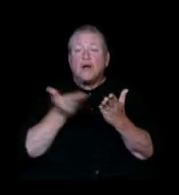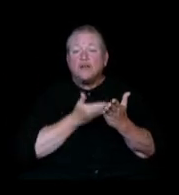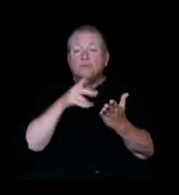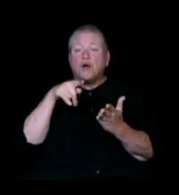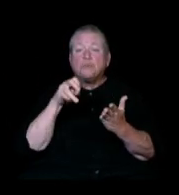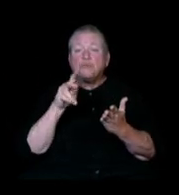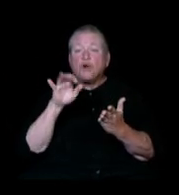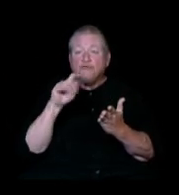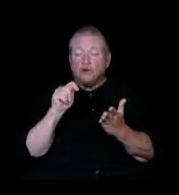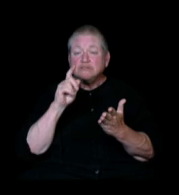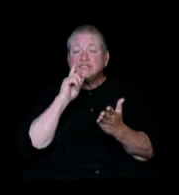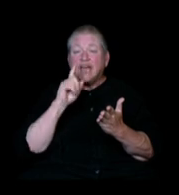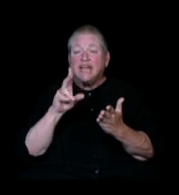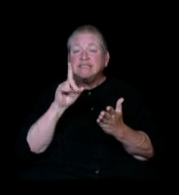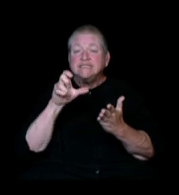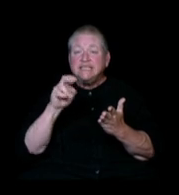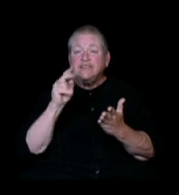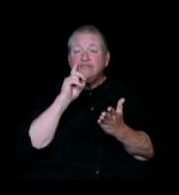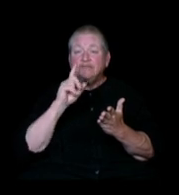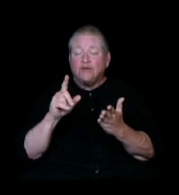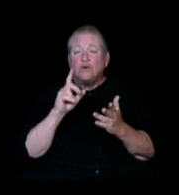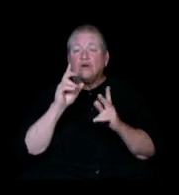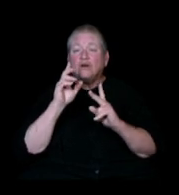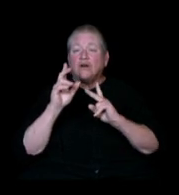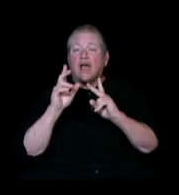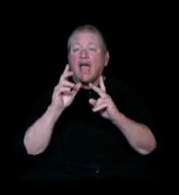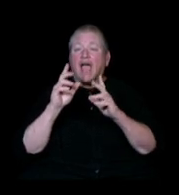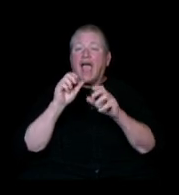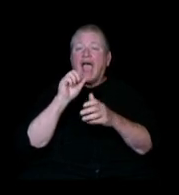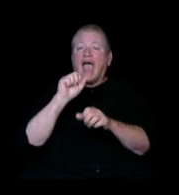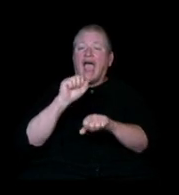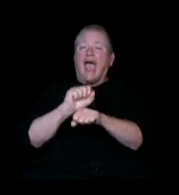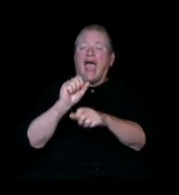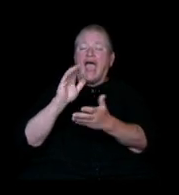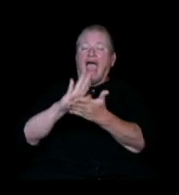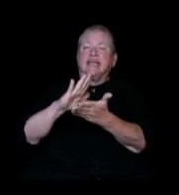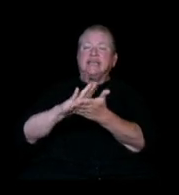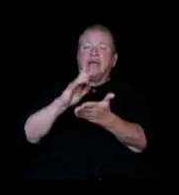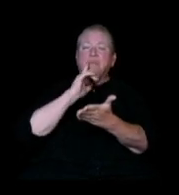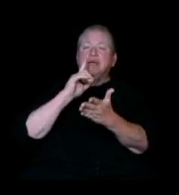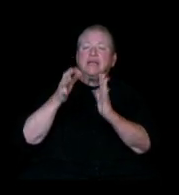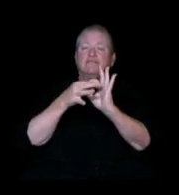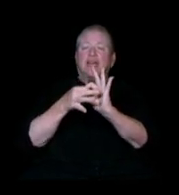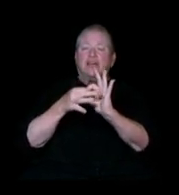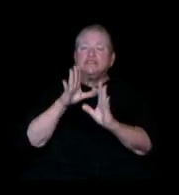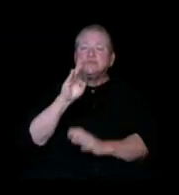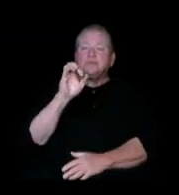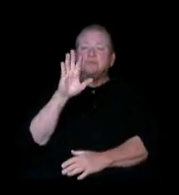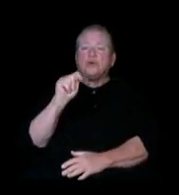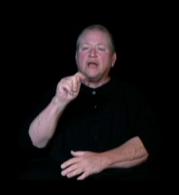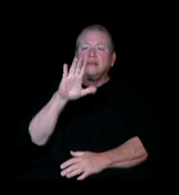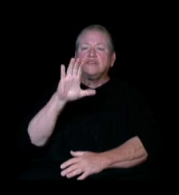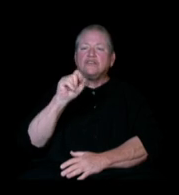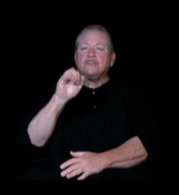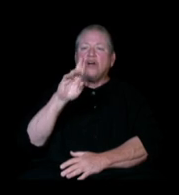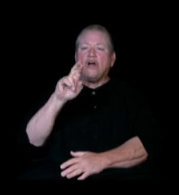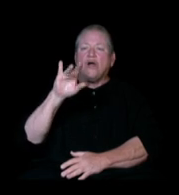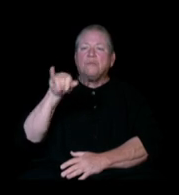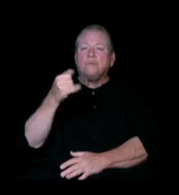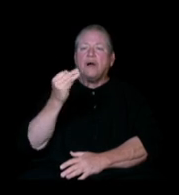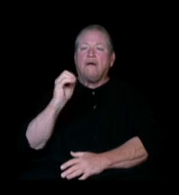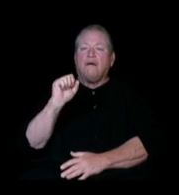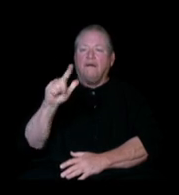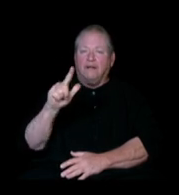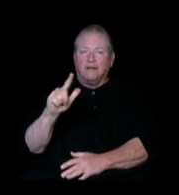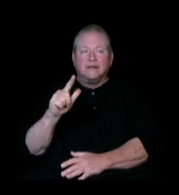President of Academic Affairs, Brent Carbajal, who will introduce each of the award recipients. Thanks, Chris, and